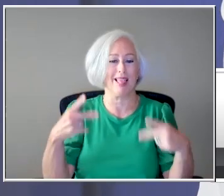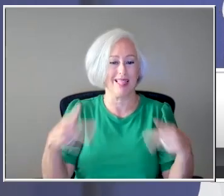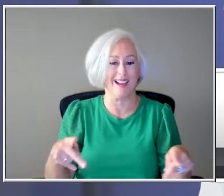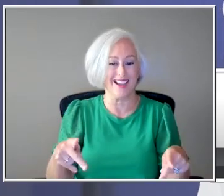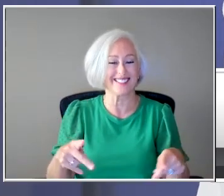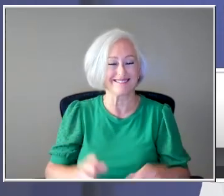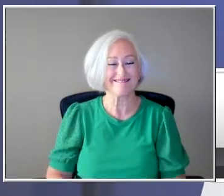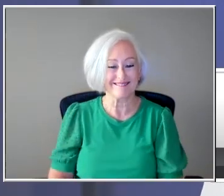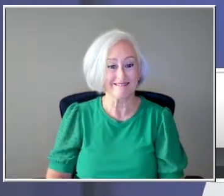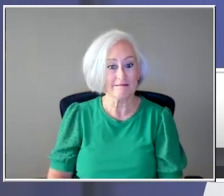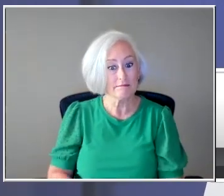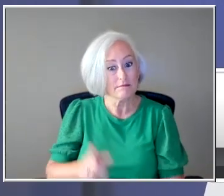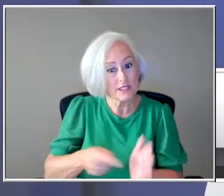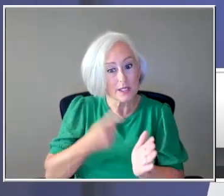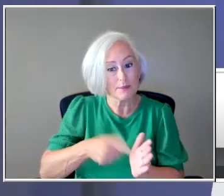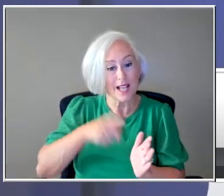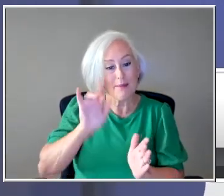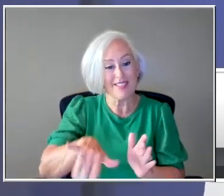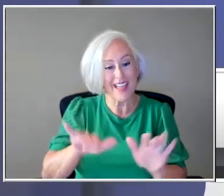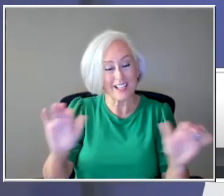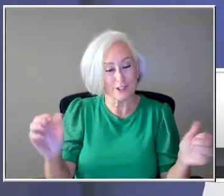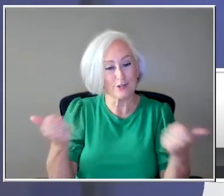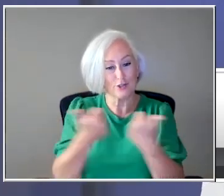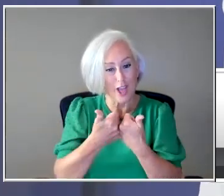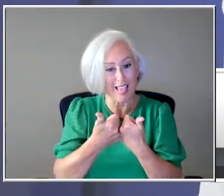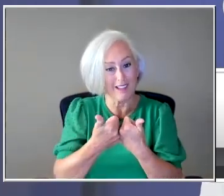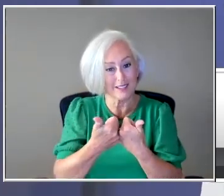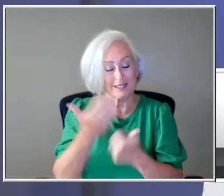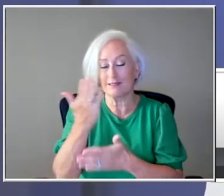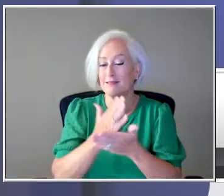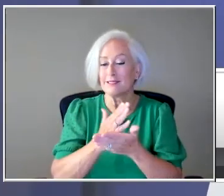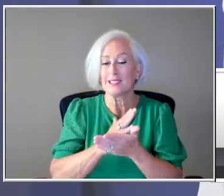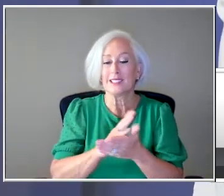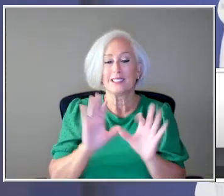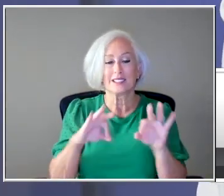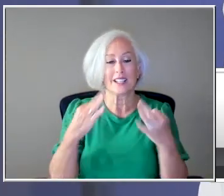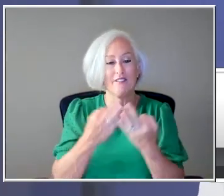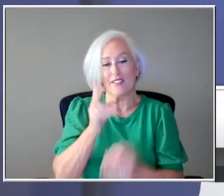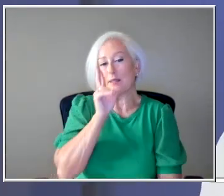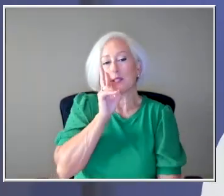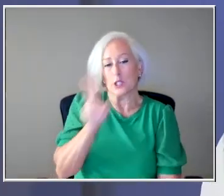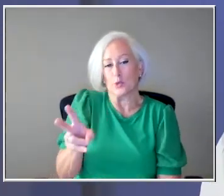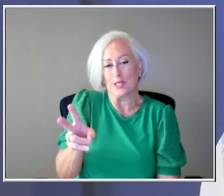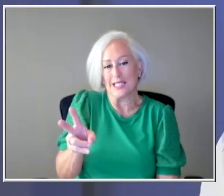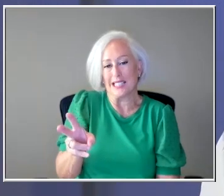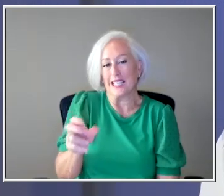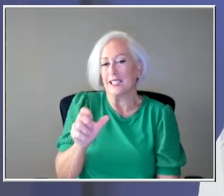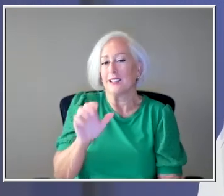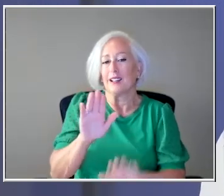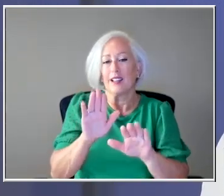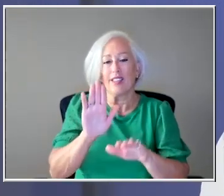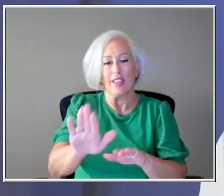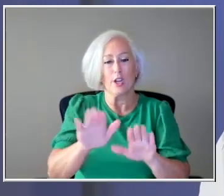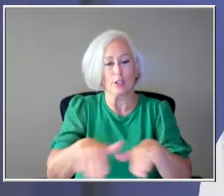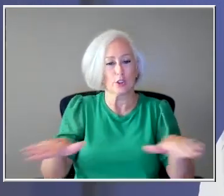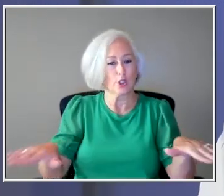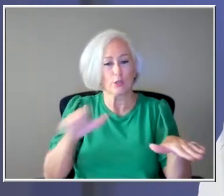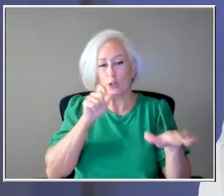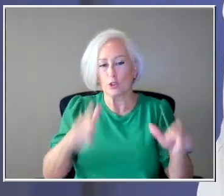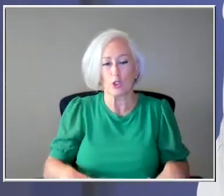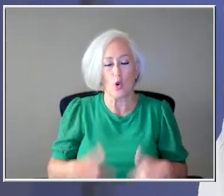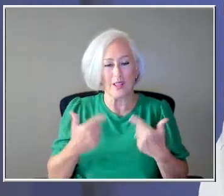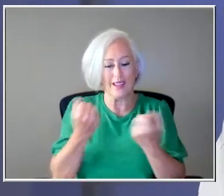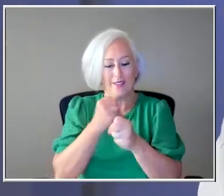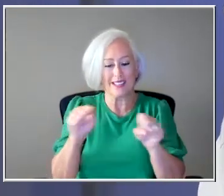challenge sometimes, because some of the families we see, their children do not live in safe neighborhoods. Right. And so how do we